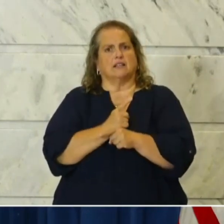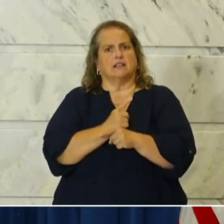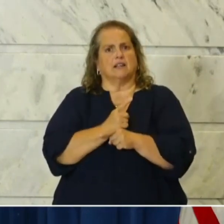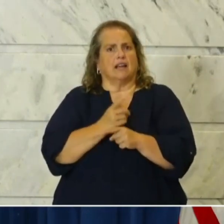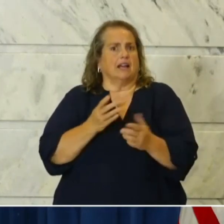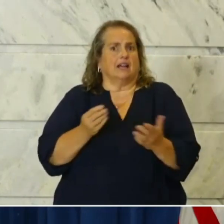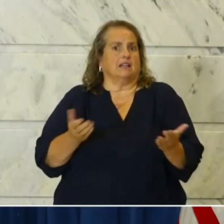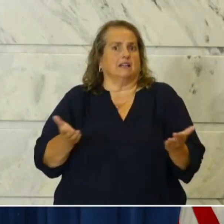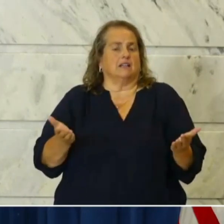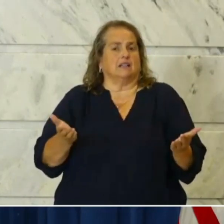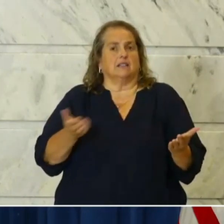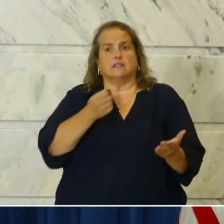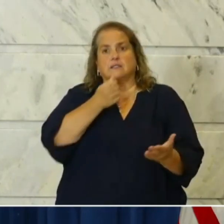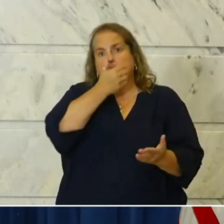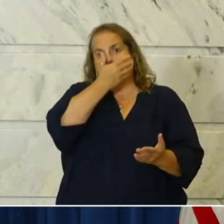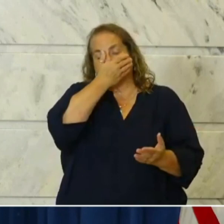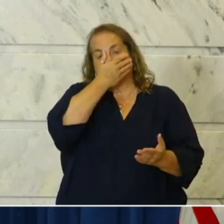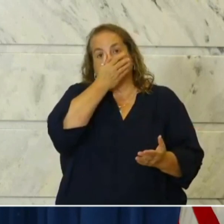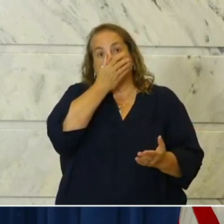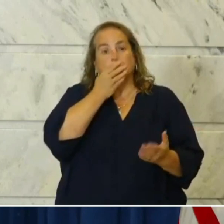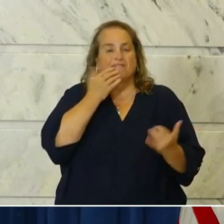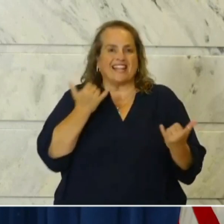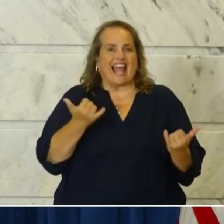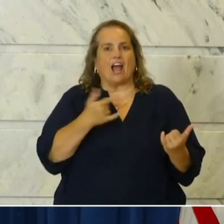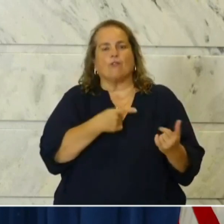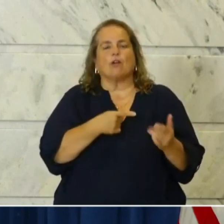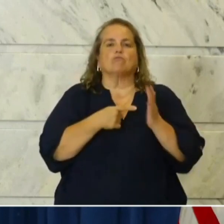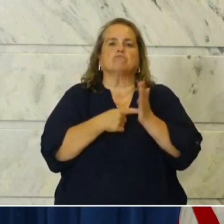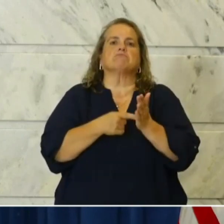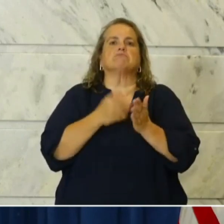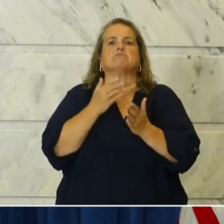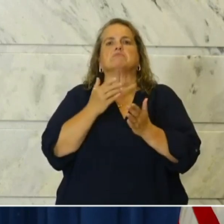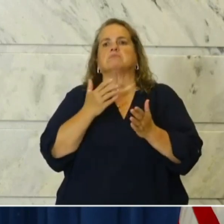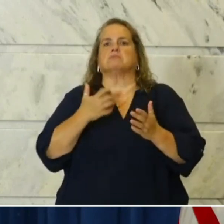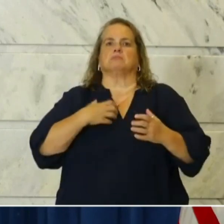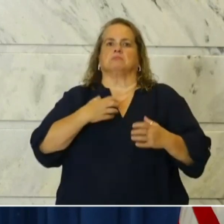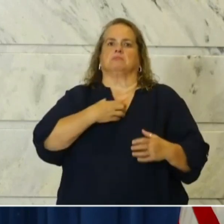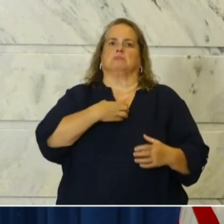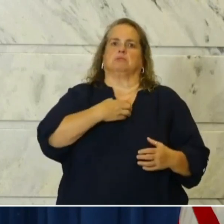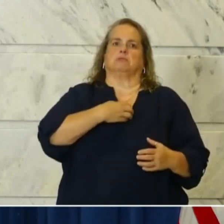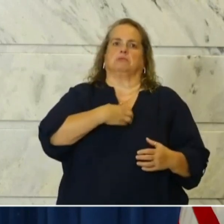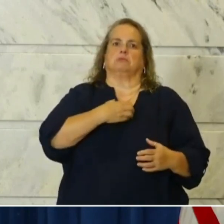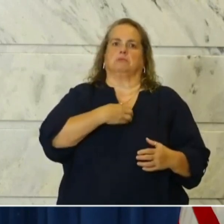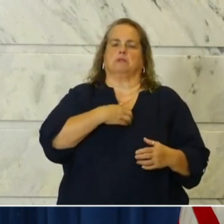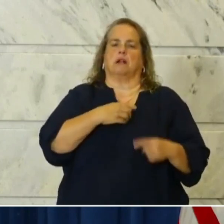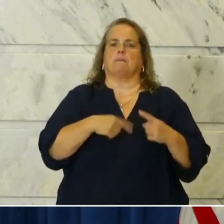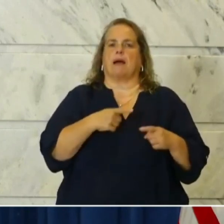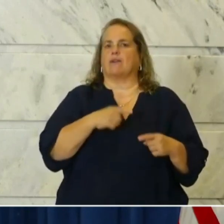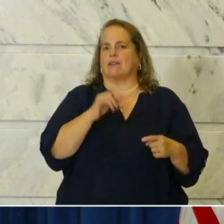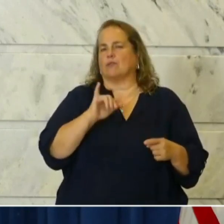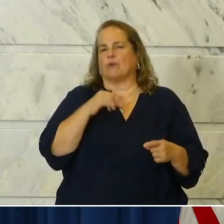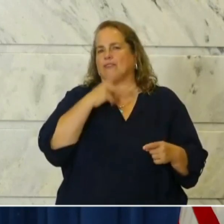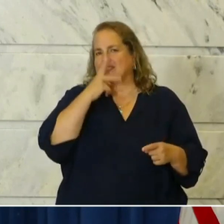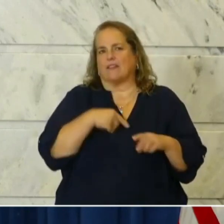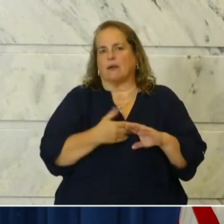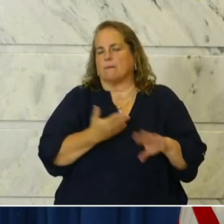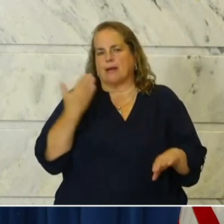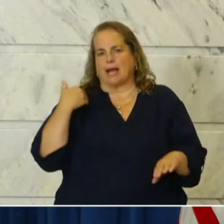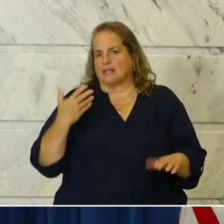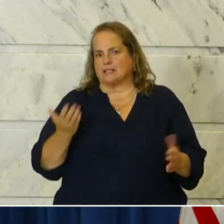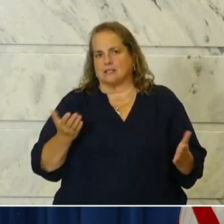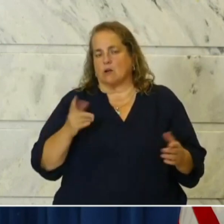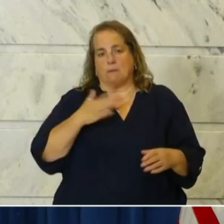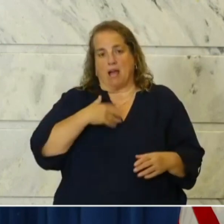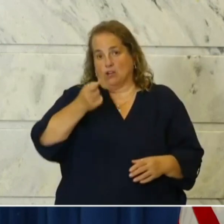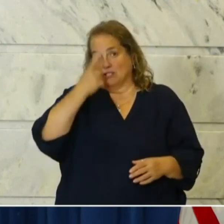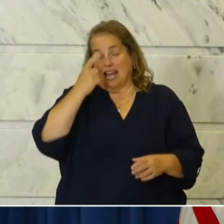and they're now kind of exhibiting some of these same things that we have seen in the past. My understanding is that